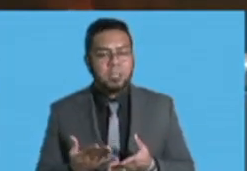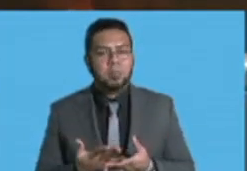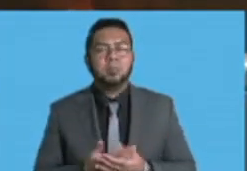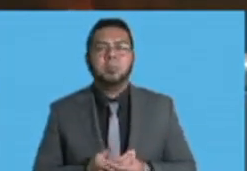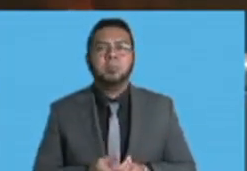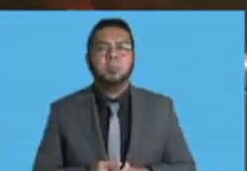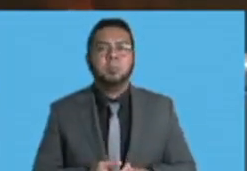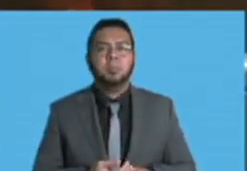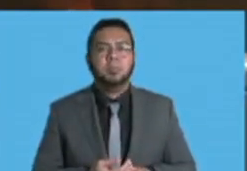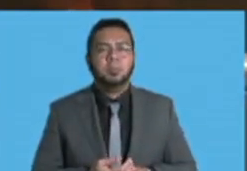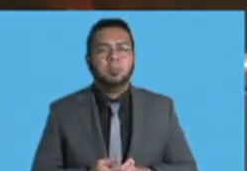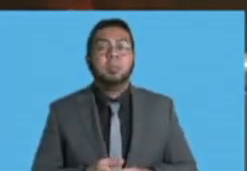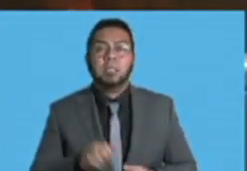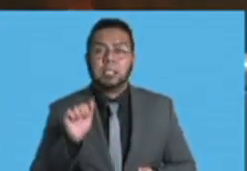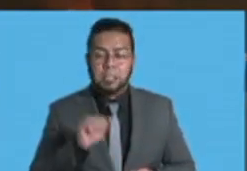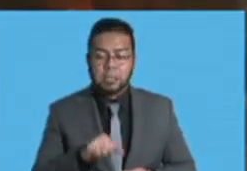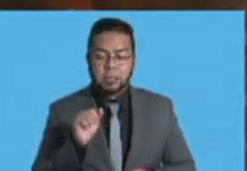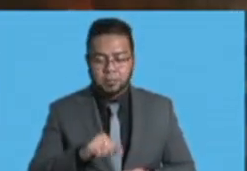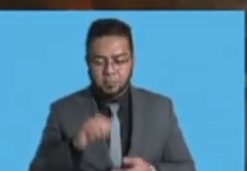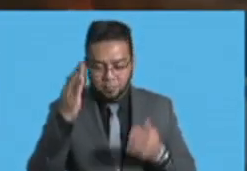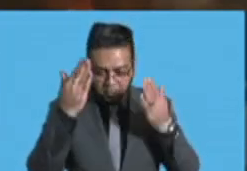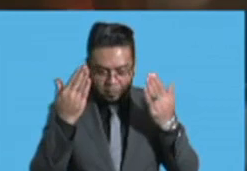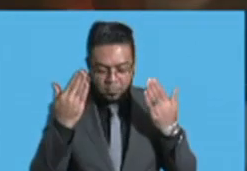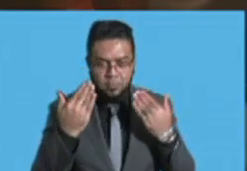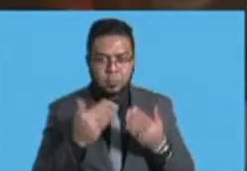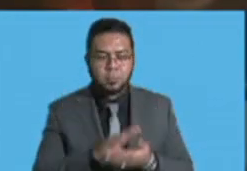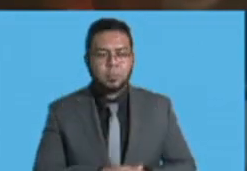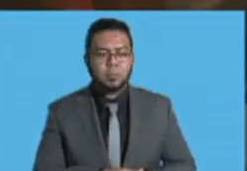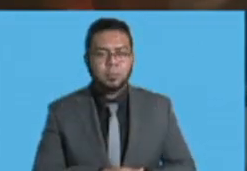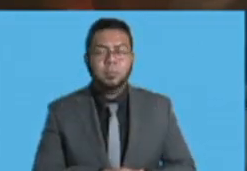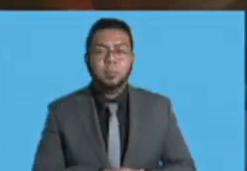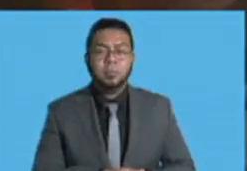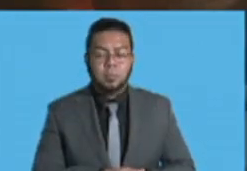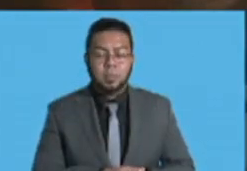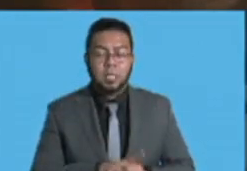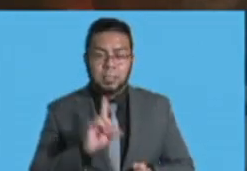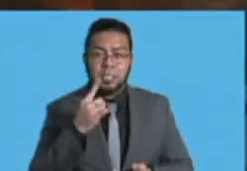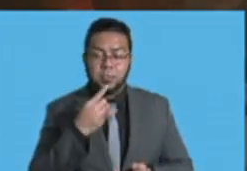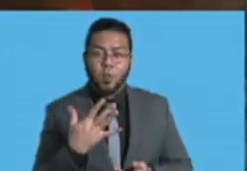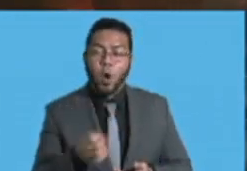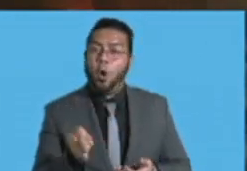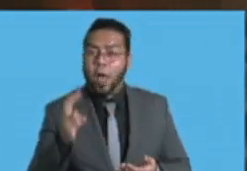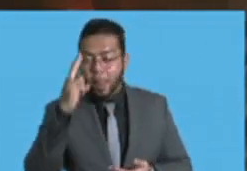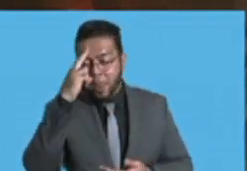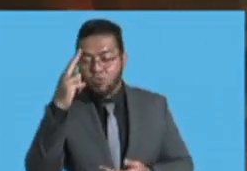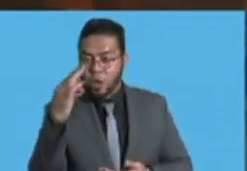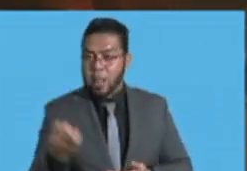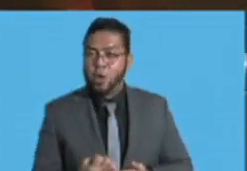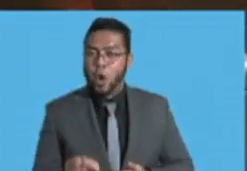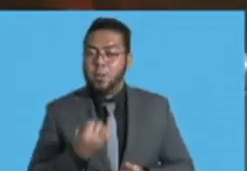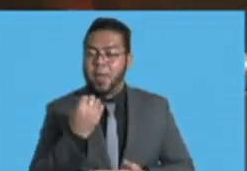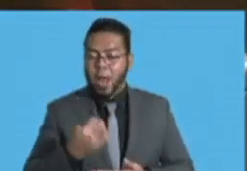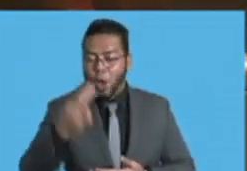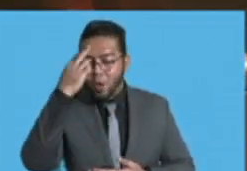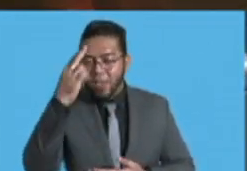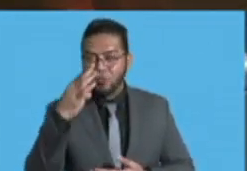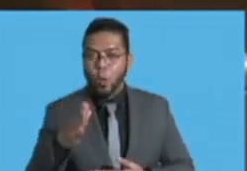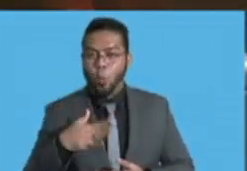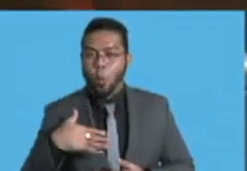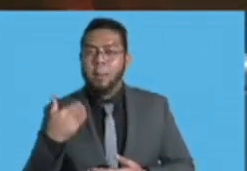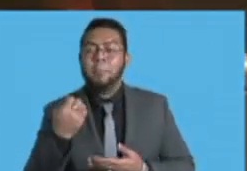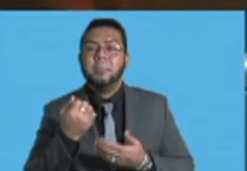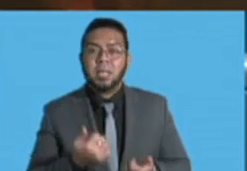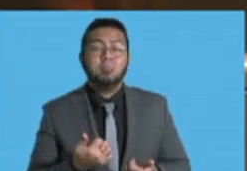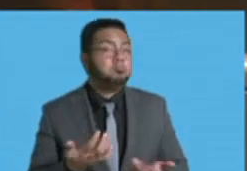to market. Yes, Madam Speaker, so it is with our national economy and our national well-being. We must first